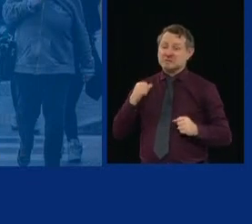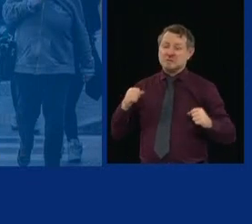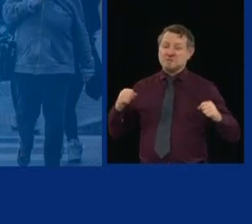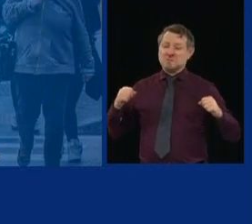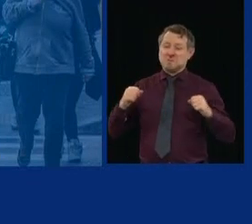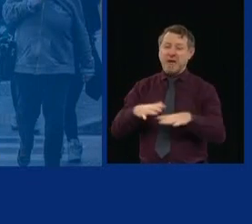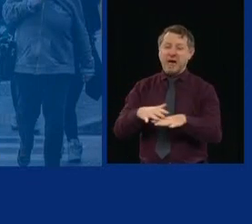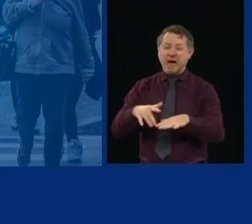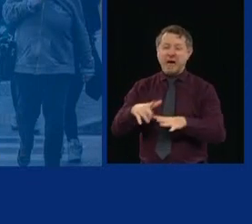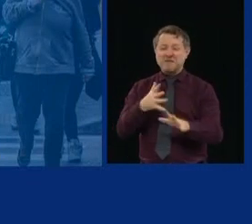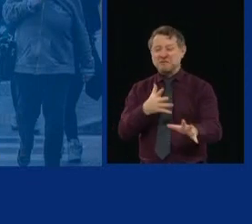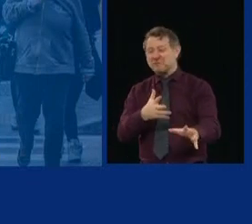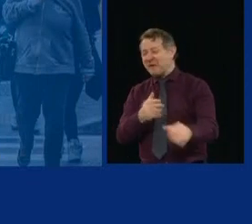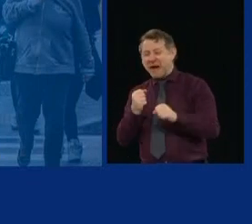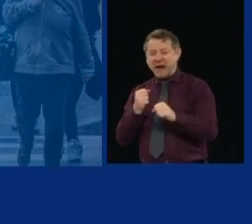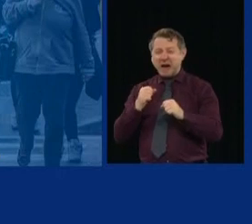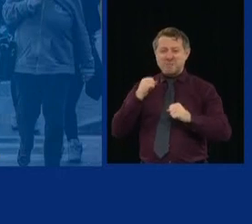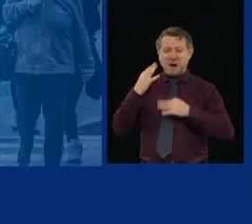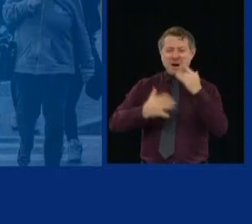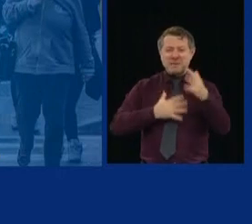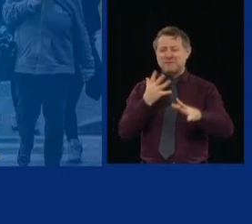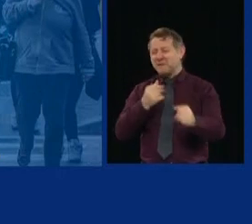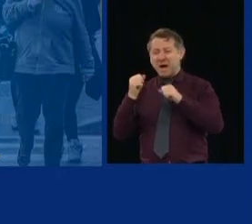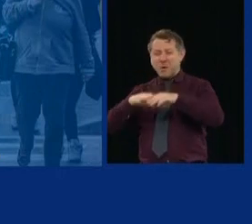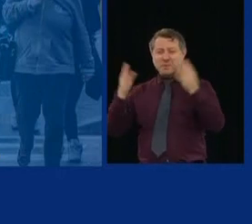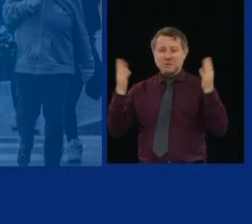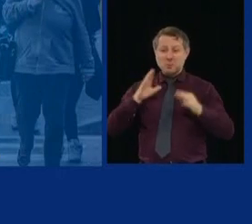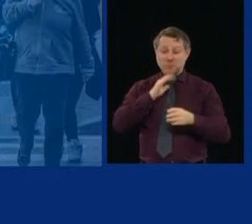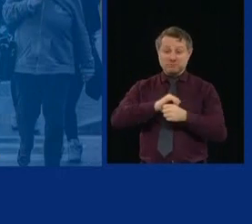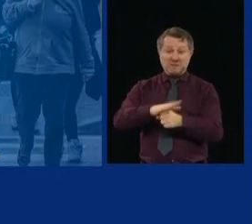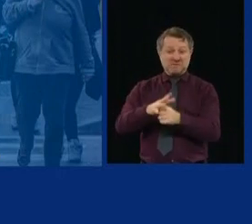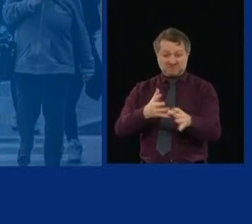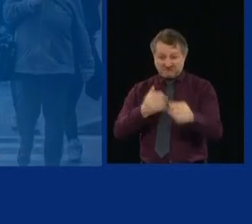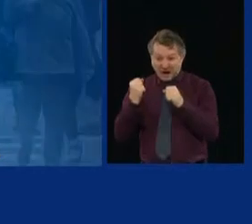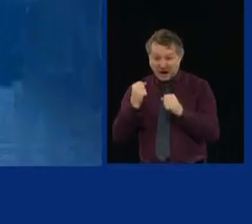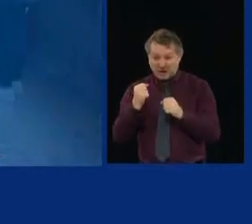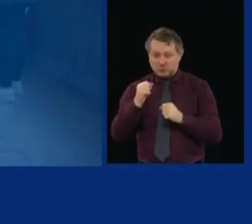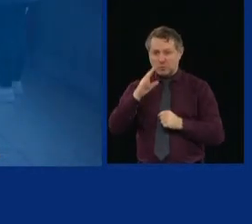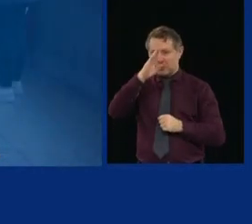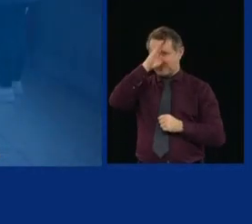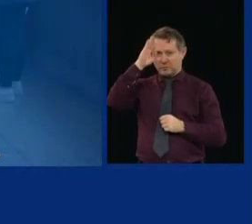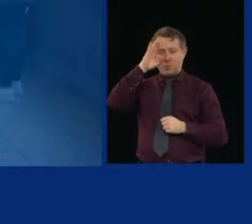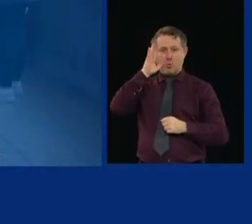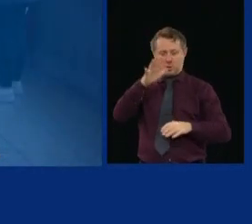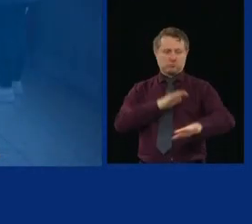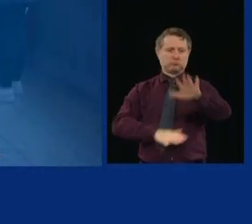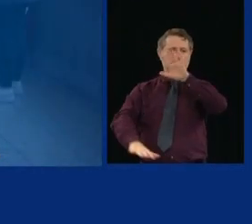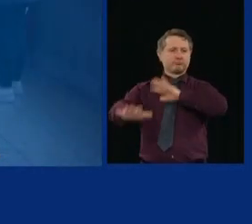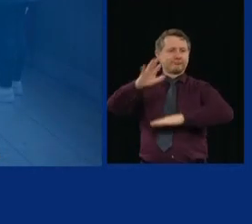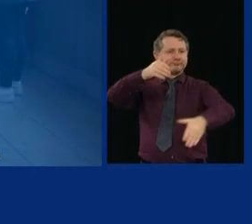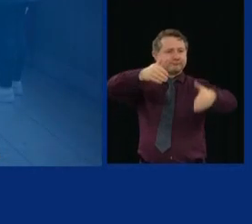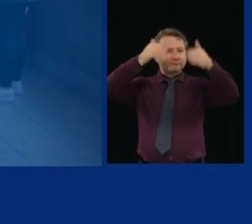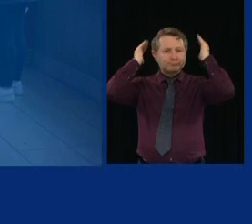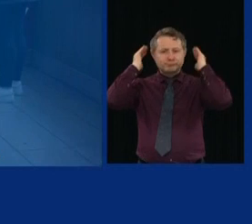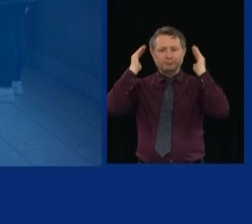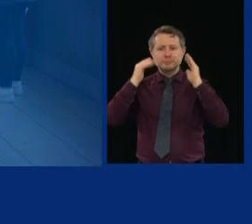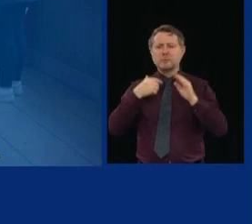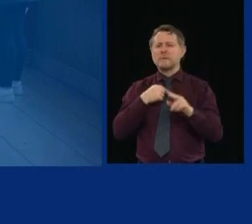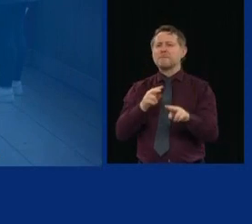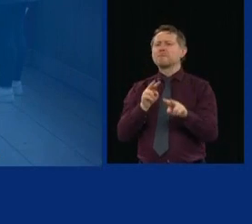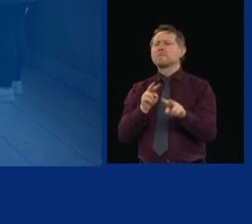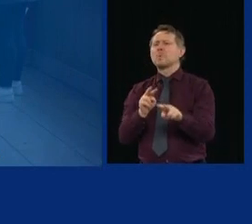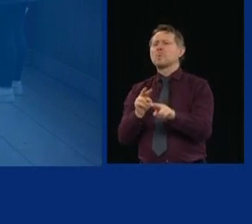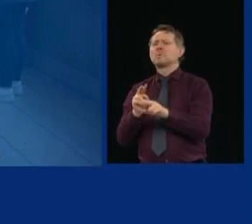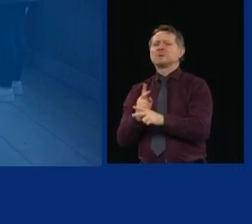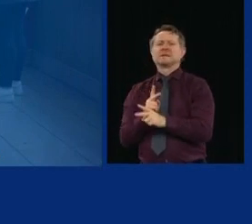the virus spreads quickly. You overwhelm the health system, et cetera. So this has to be monitored very closely.